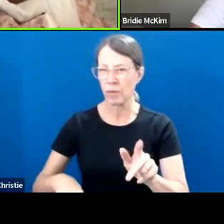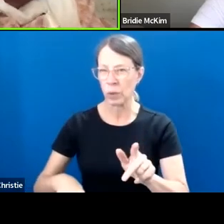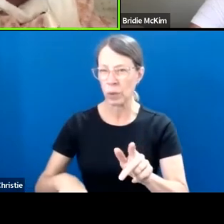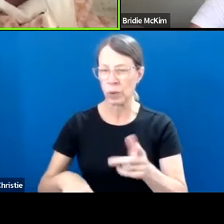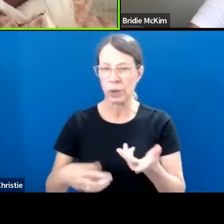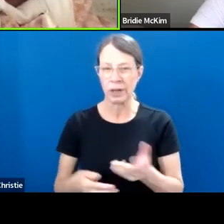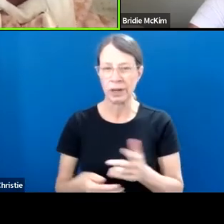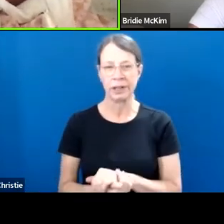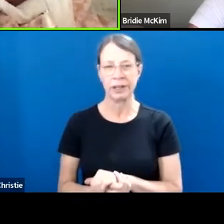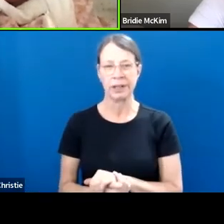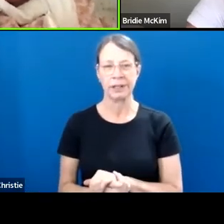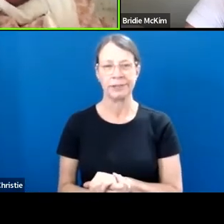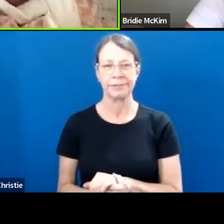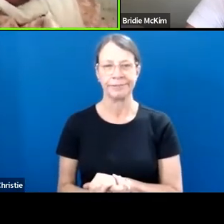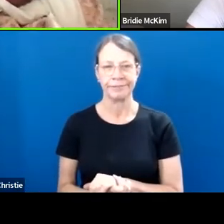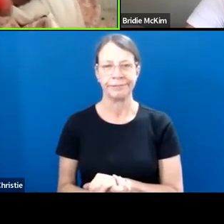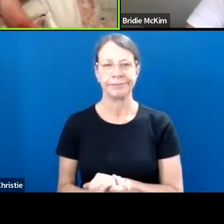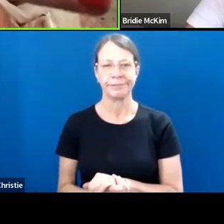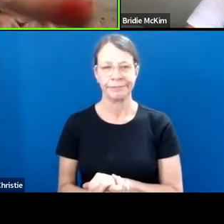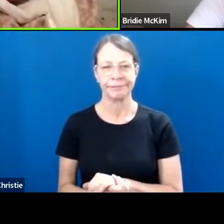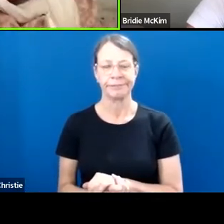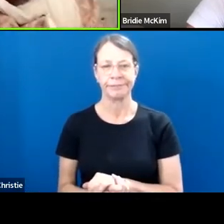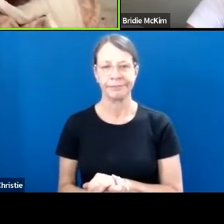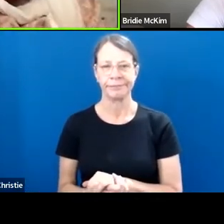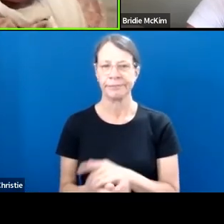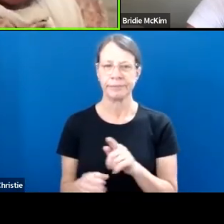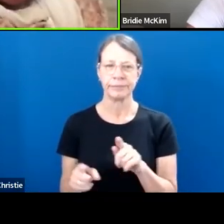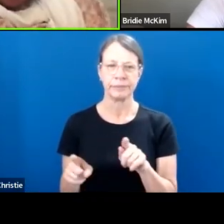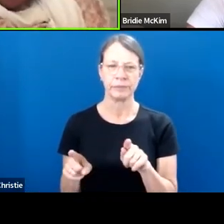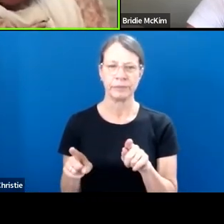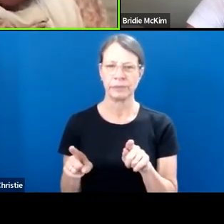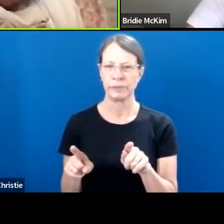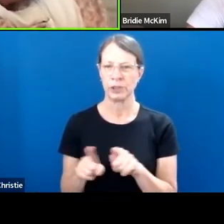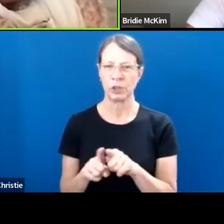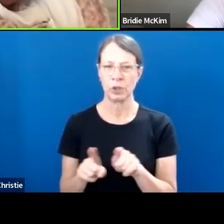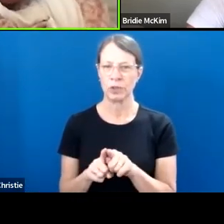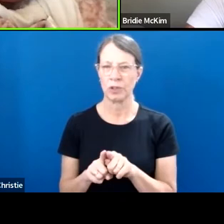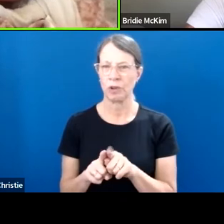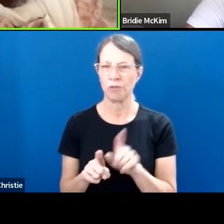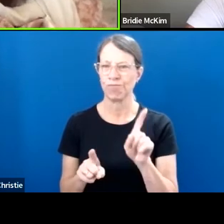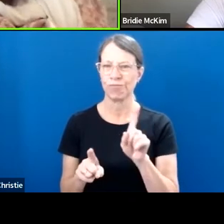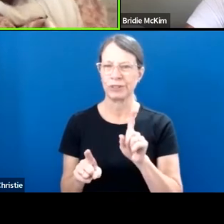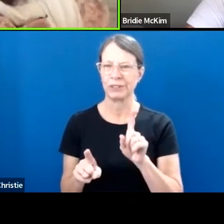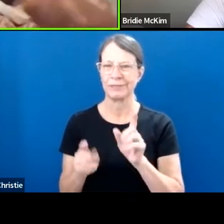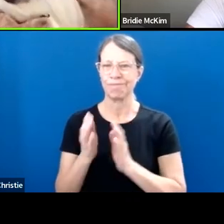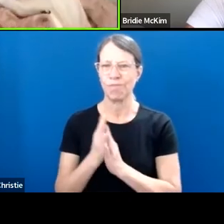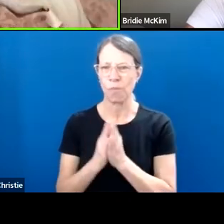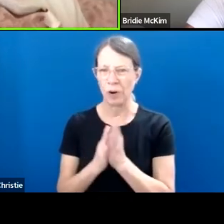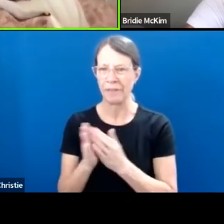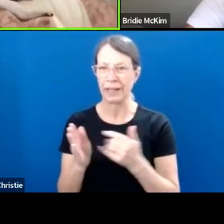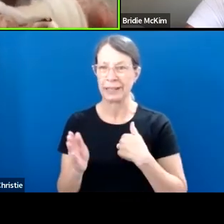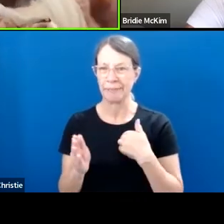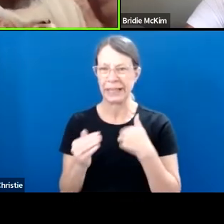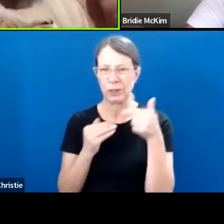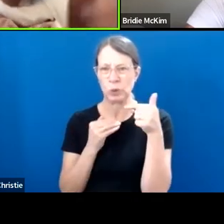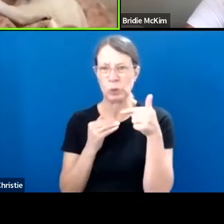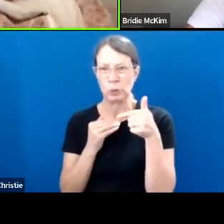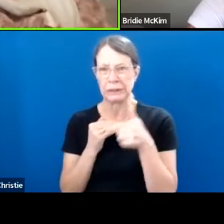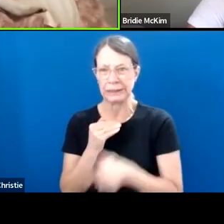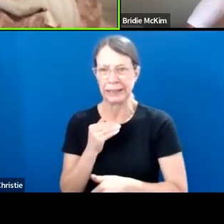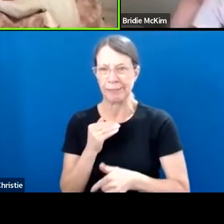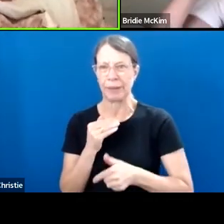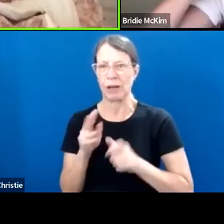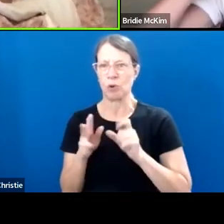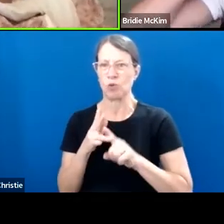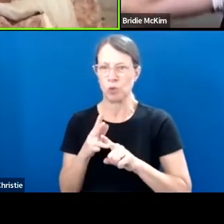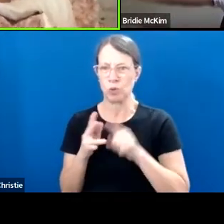the things that inspire me to dig deep and move forward. So